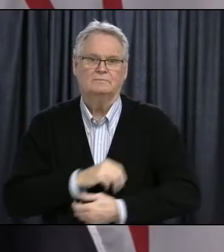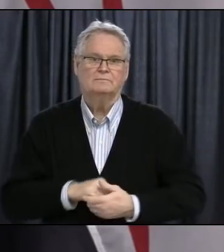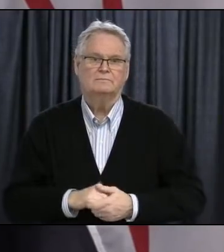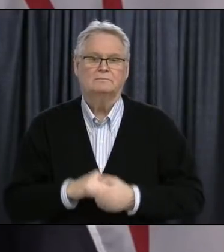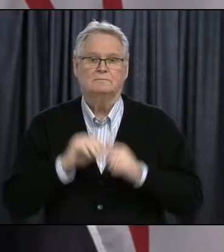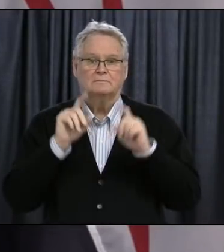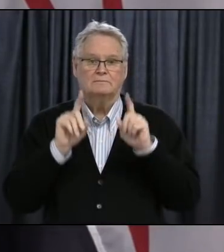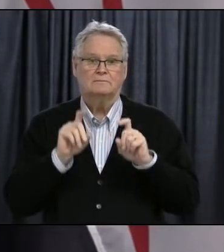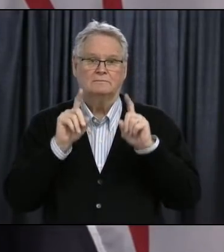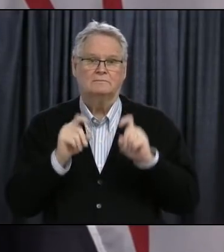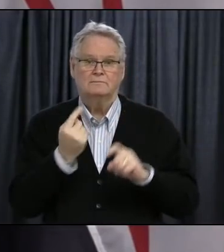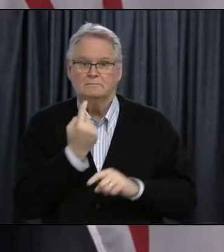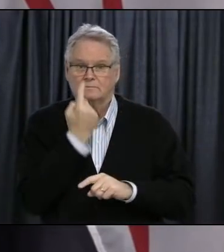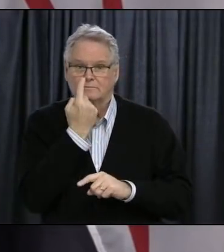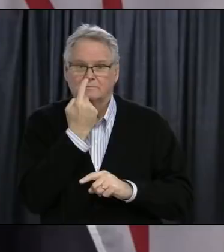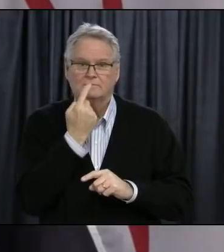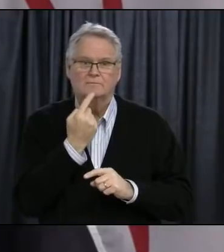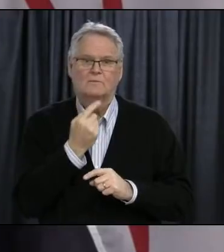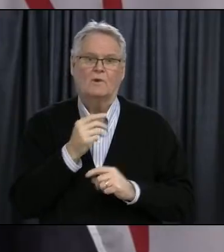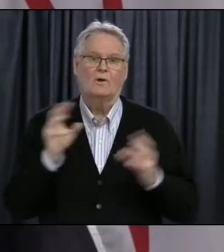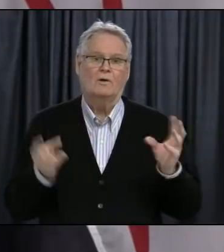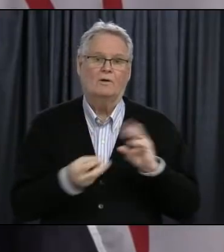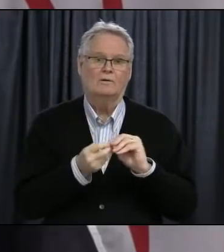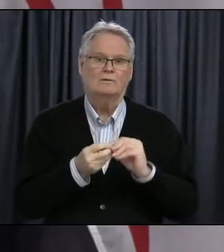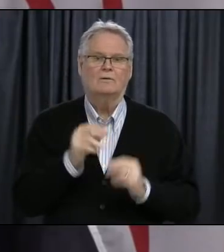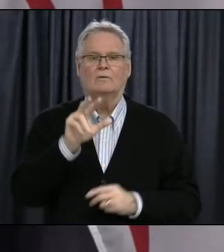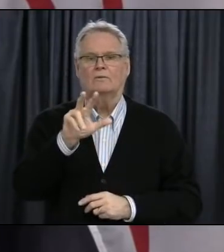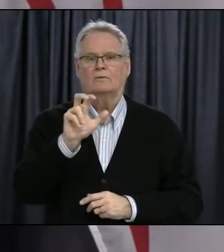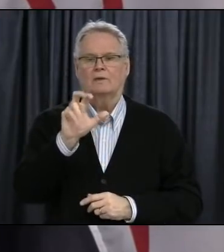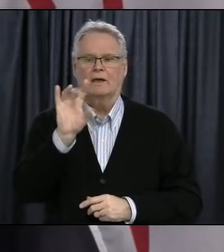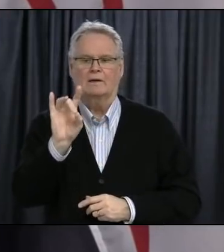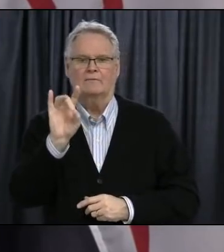384 people have been tested since yesterday for a total of